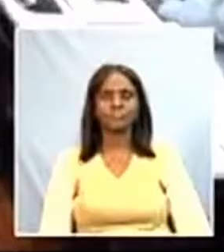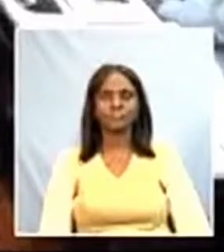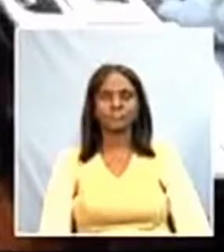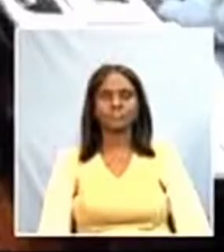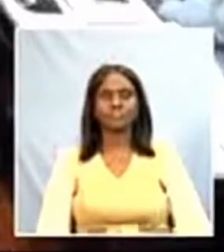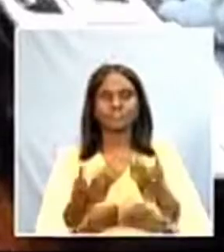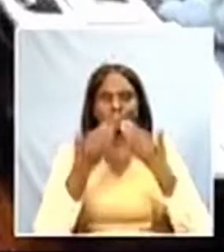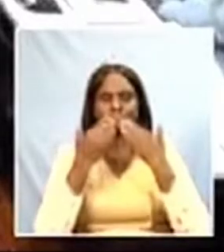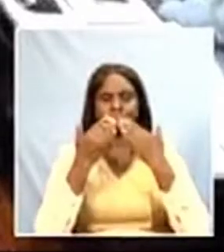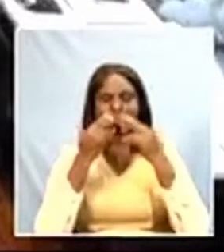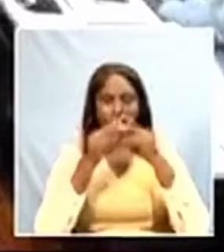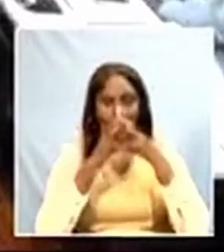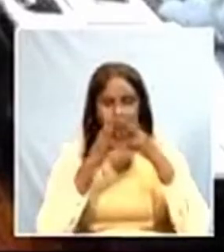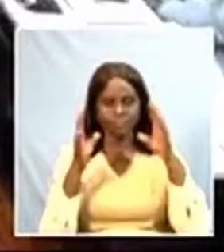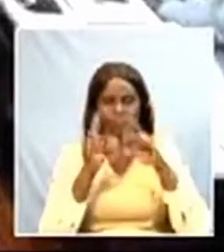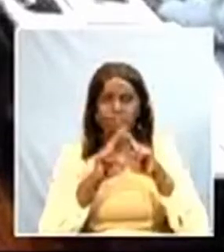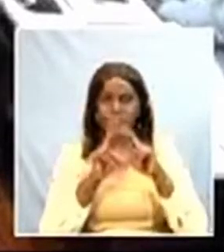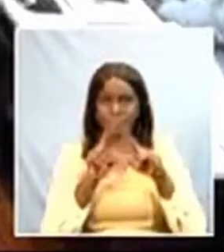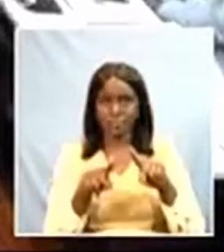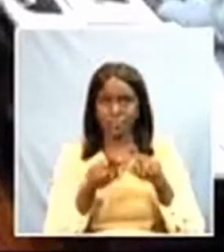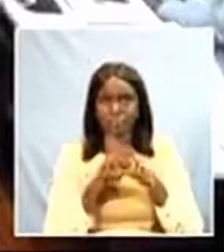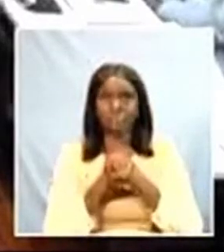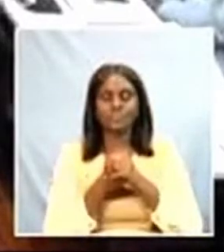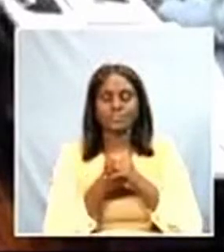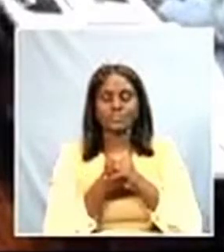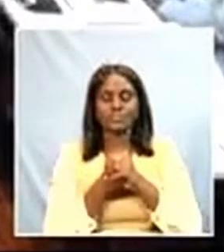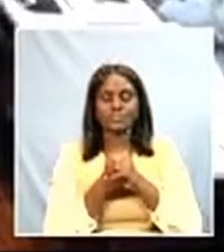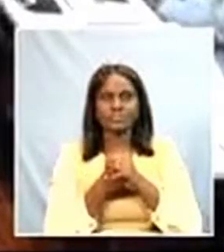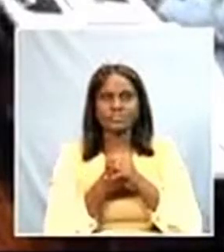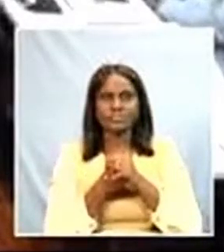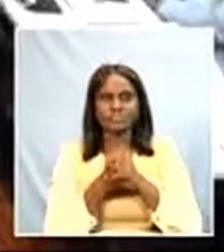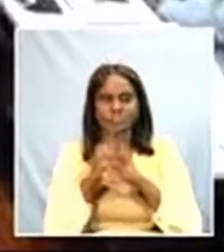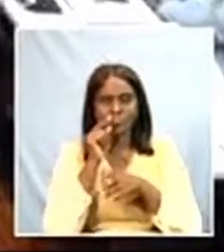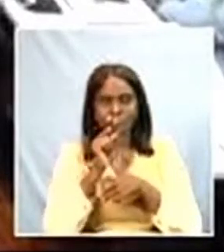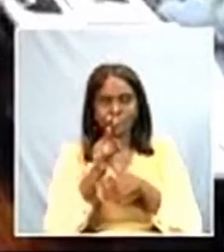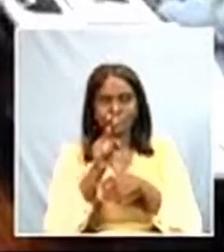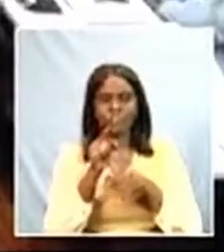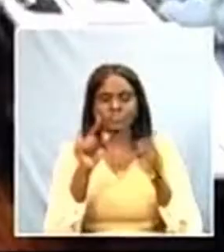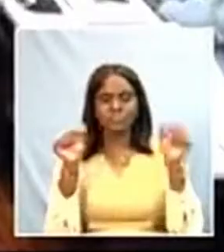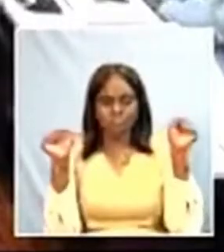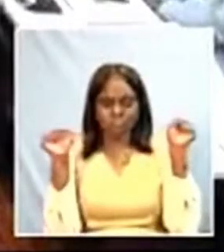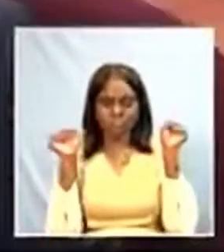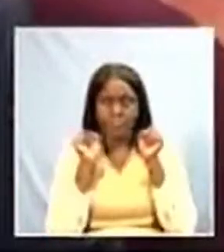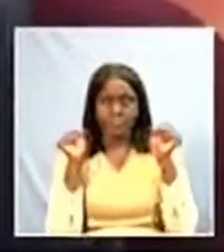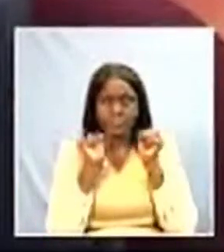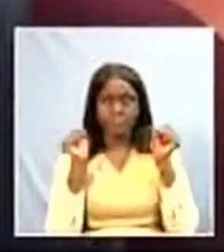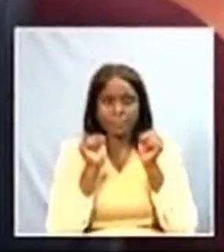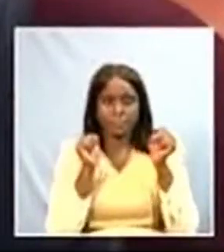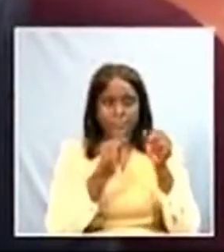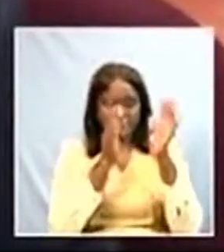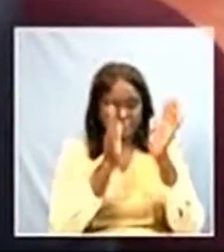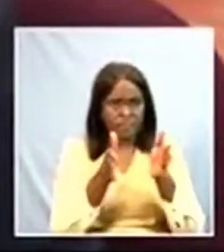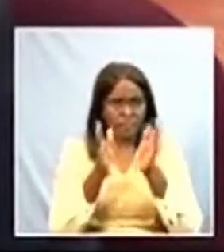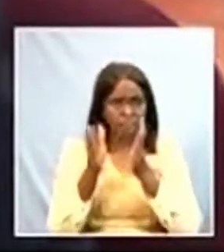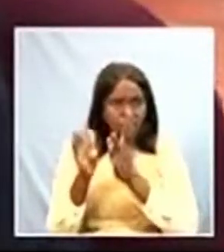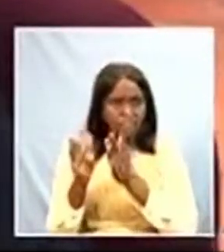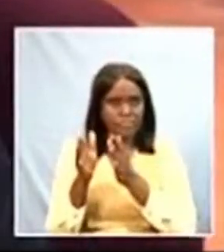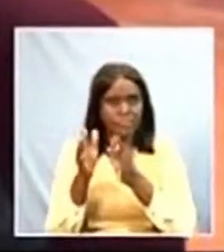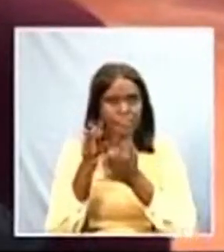Thank you so much, Chair. The refrigeration unit in question, Chair, yes, is part of